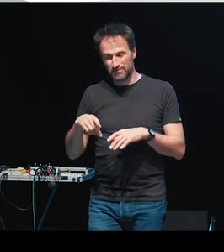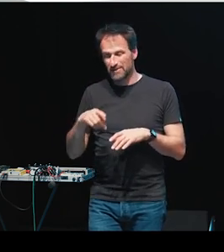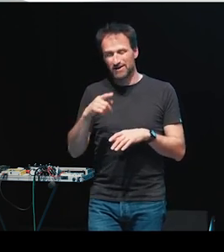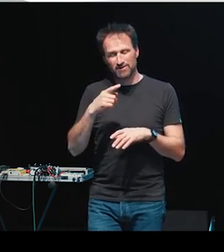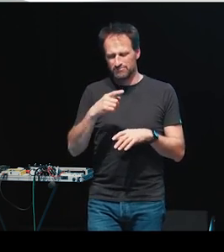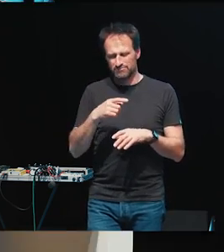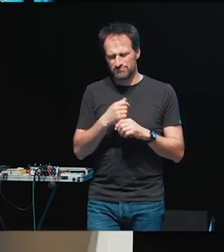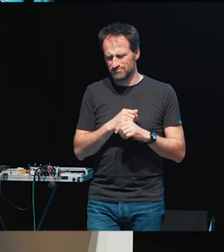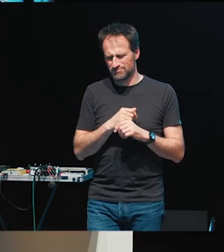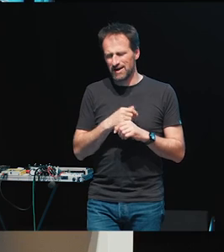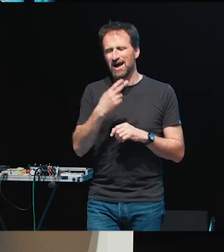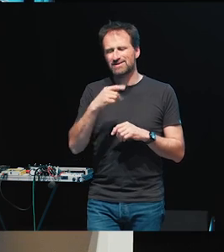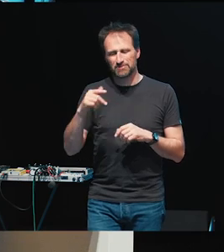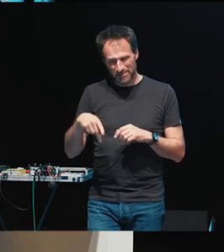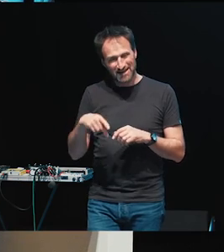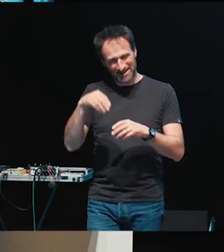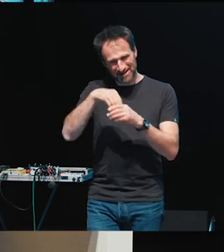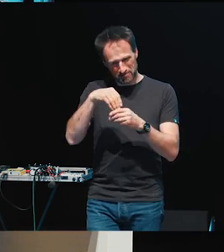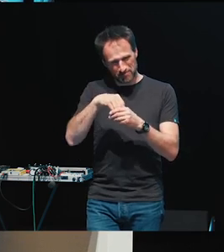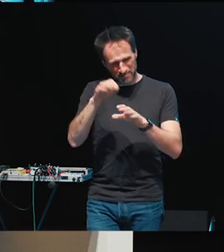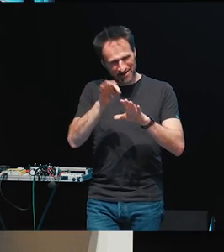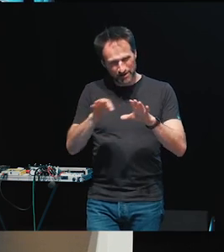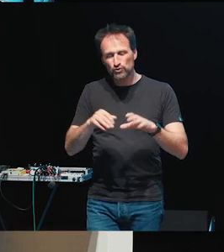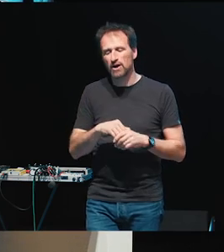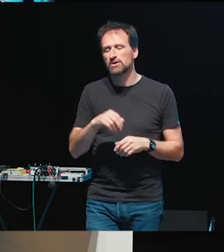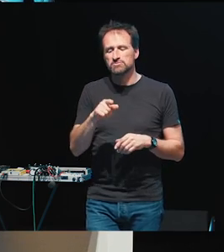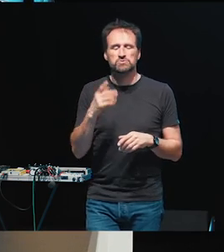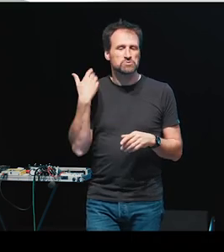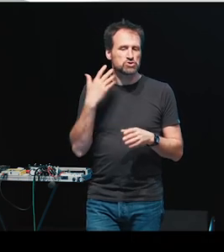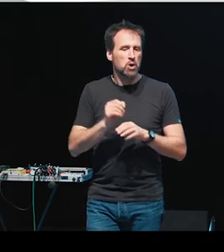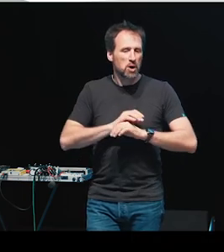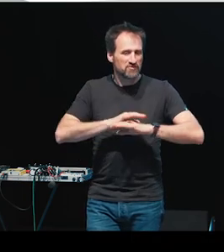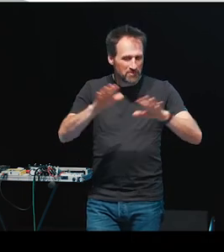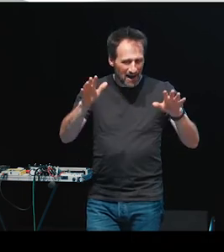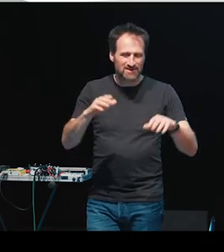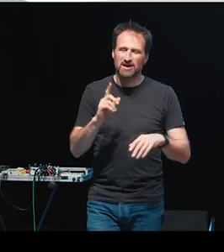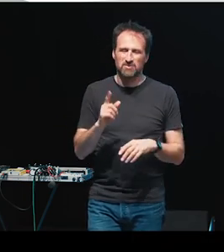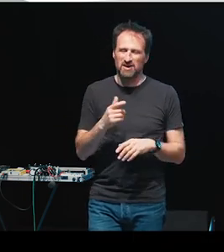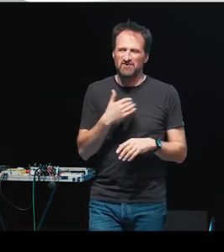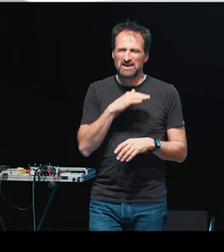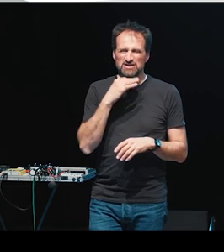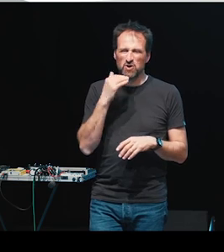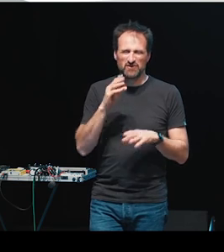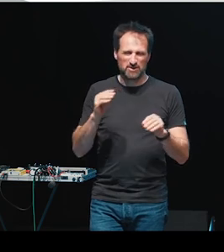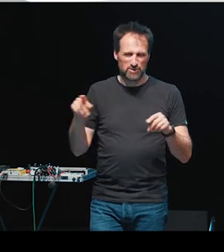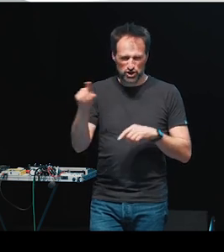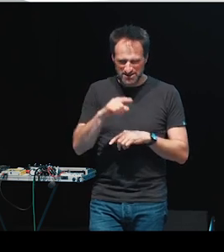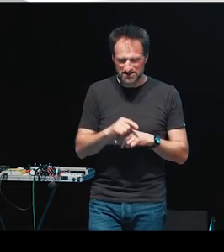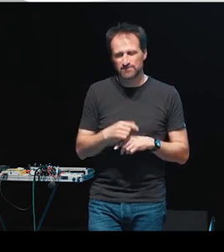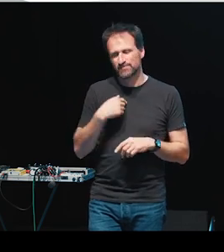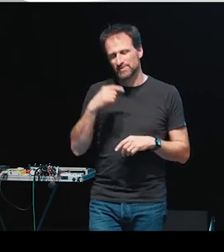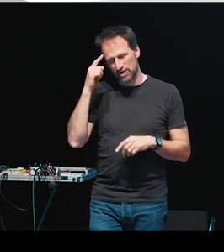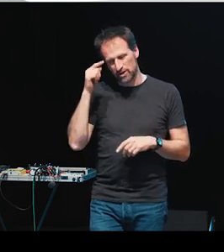time. And I think it's very useful, but it's not really widely used all that much. And I think that the community can get very creative